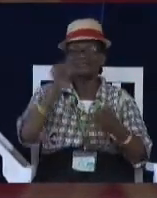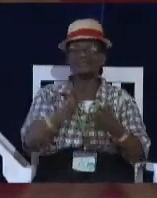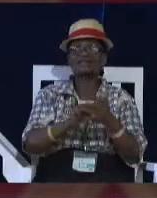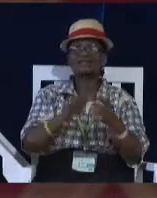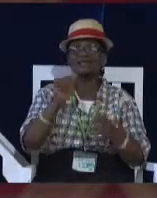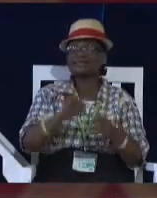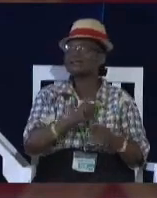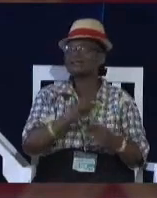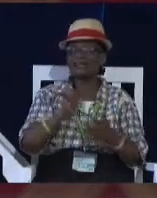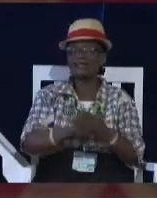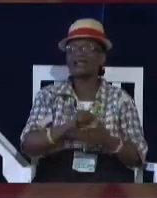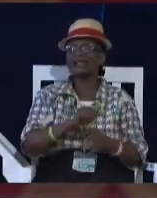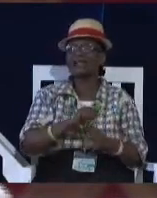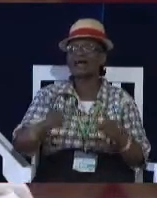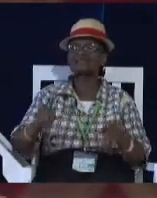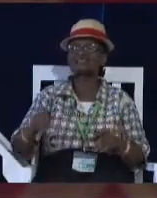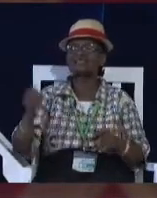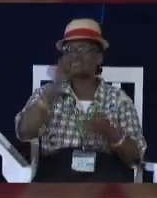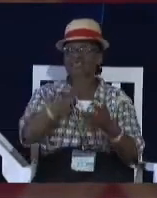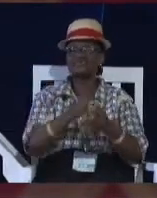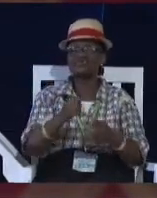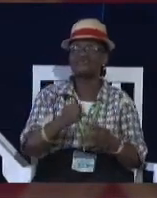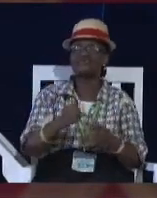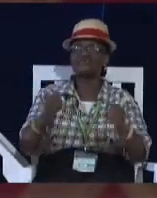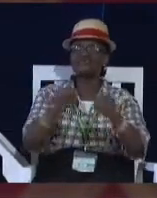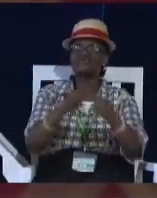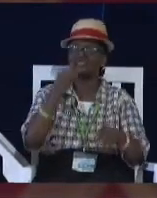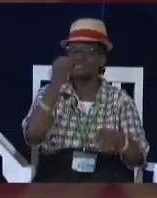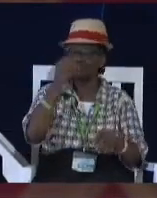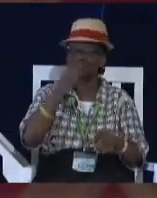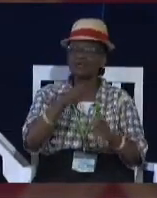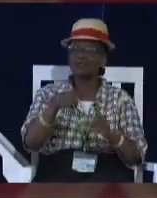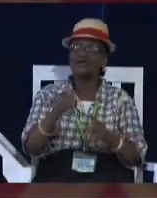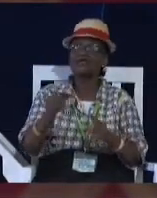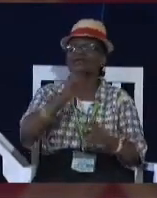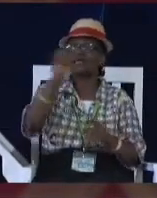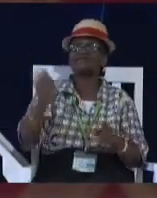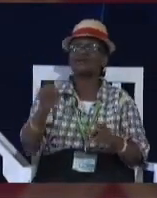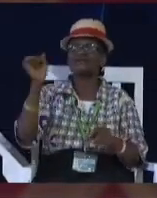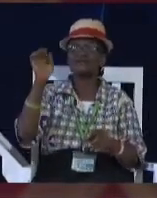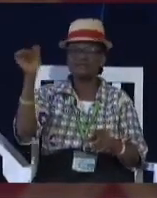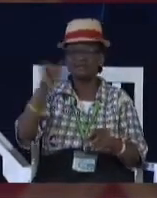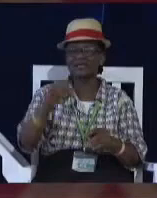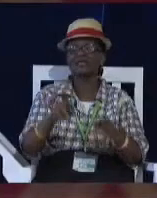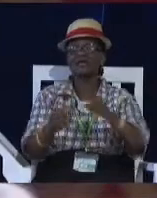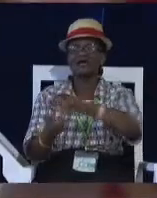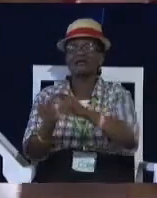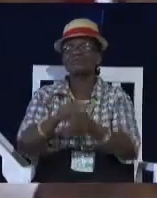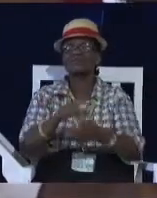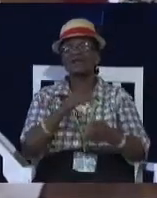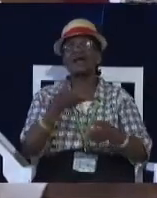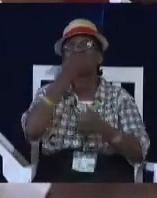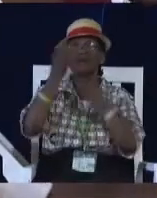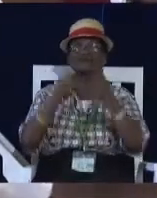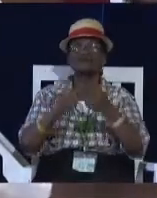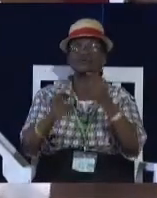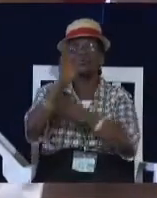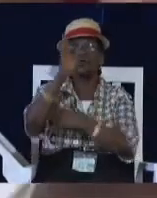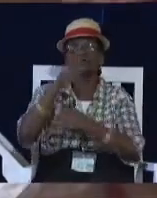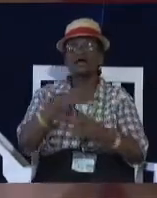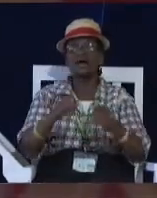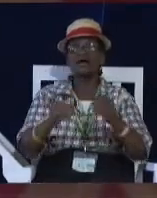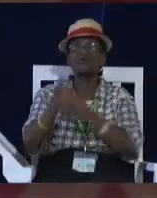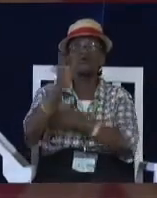Whenever they repent and they cry to God in their distress, he will send his